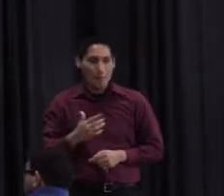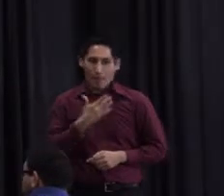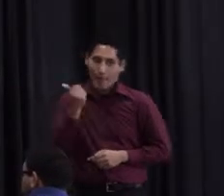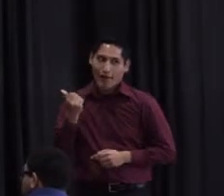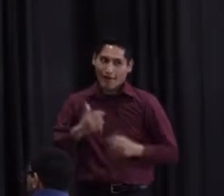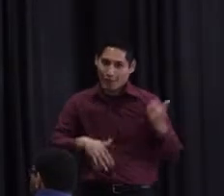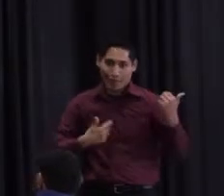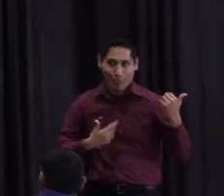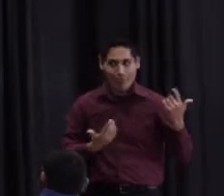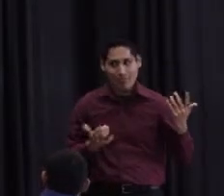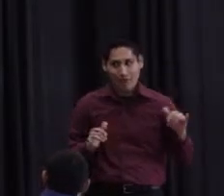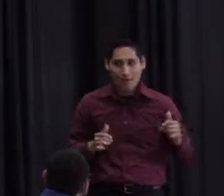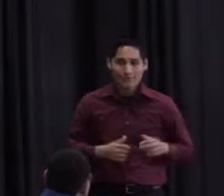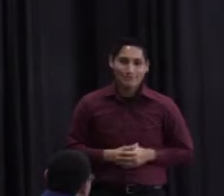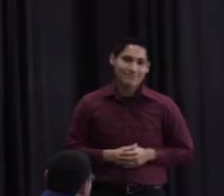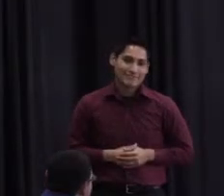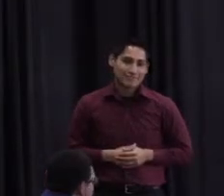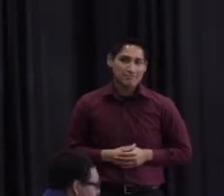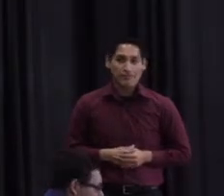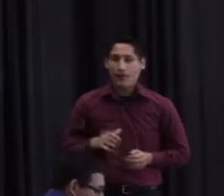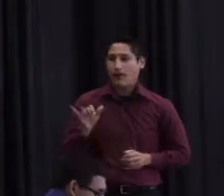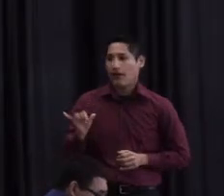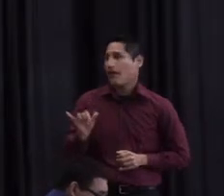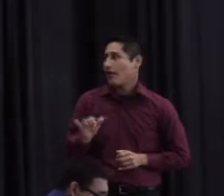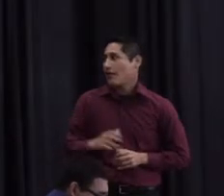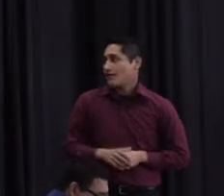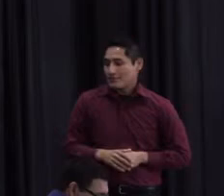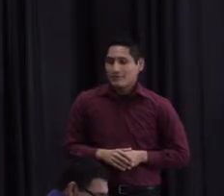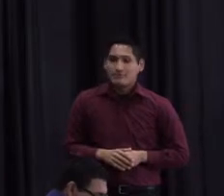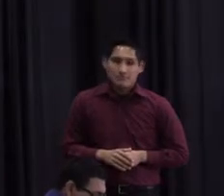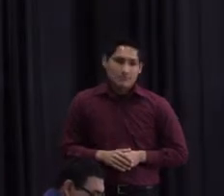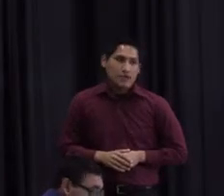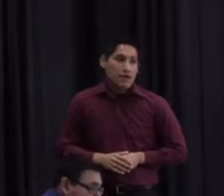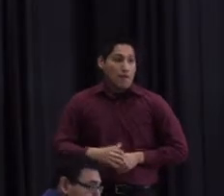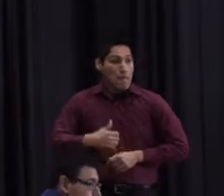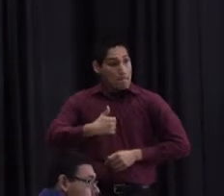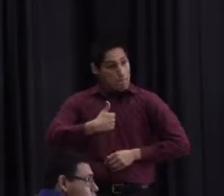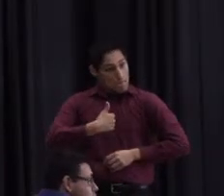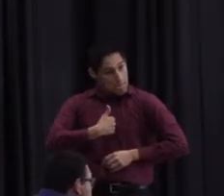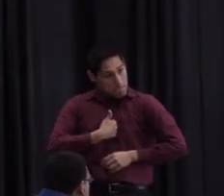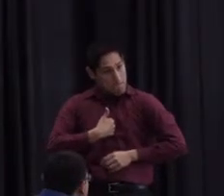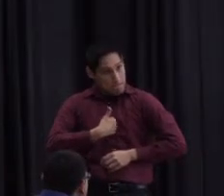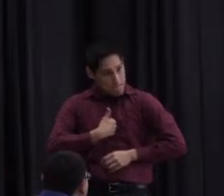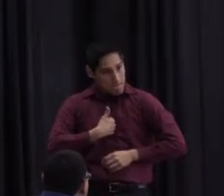player. That is a subjective